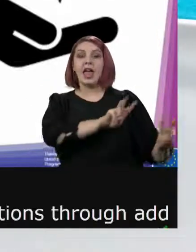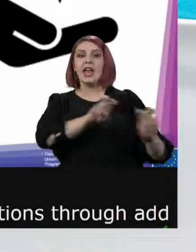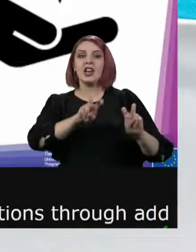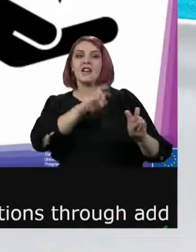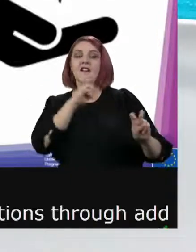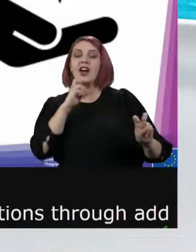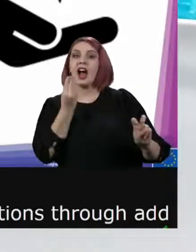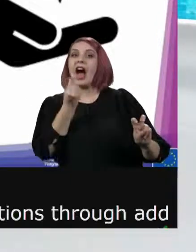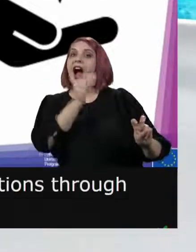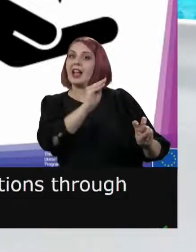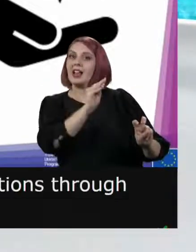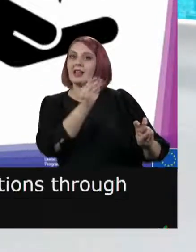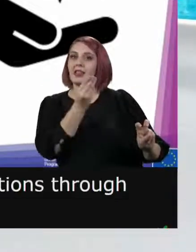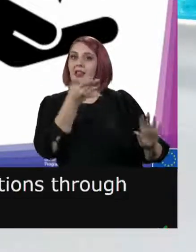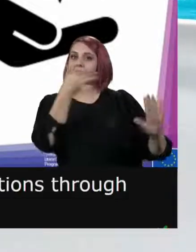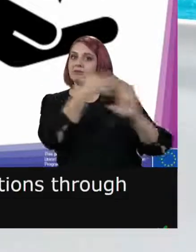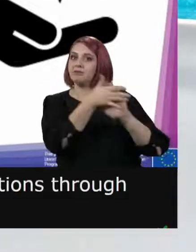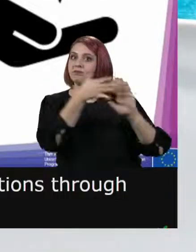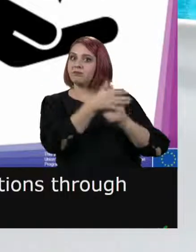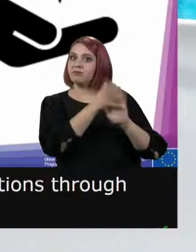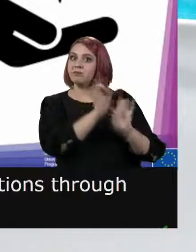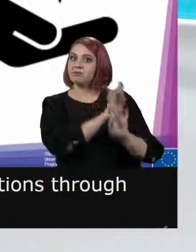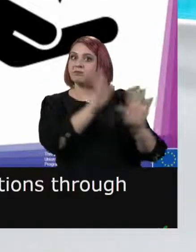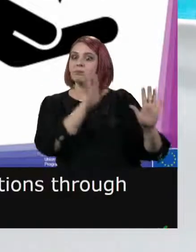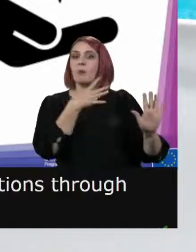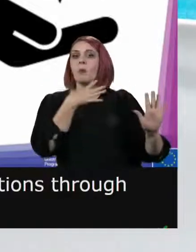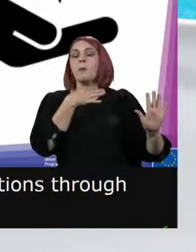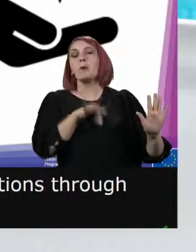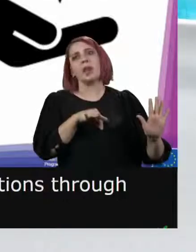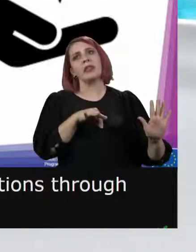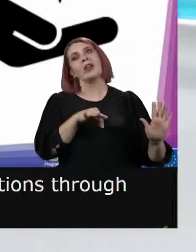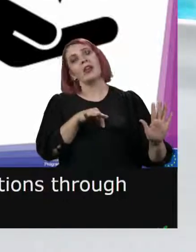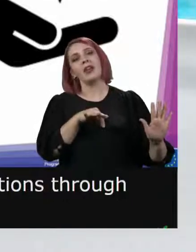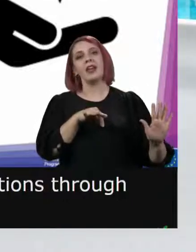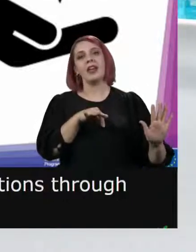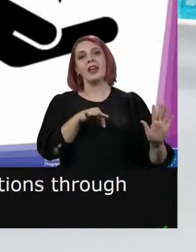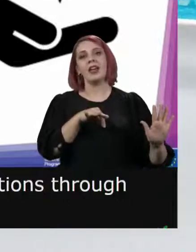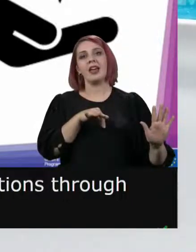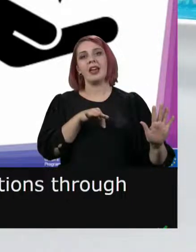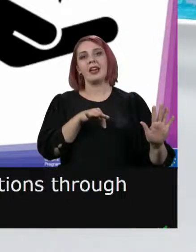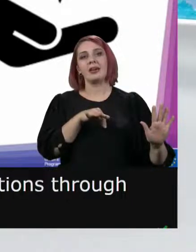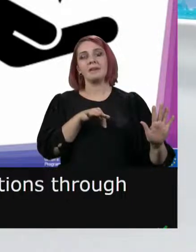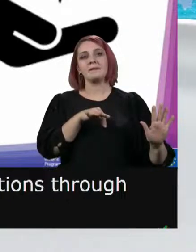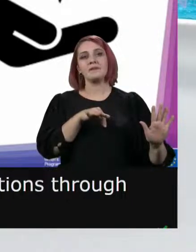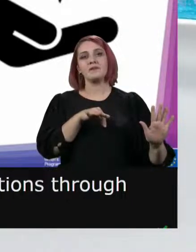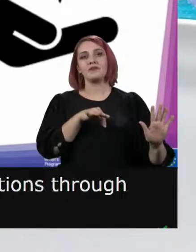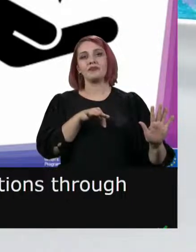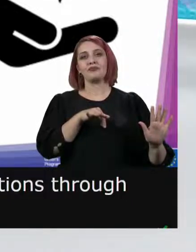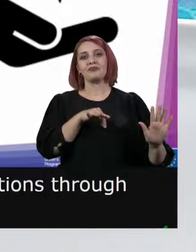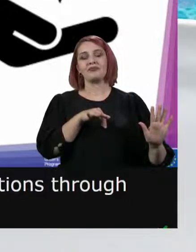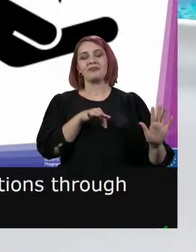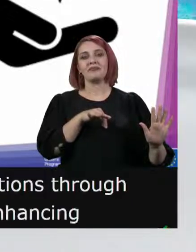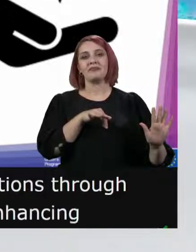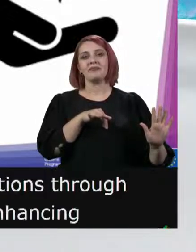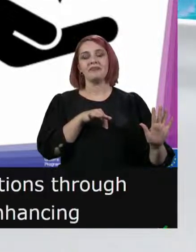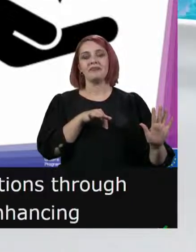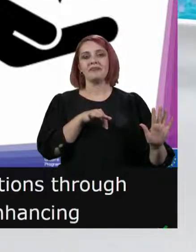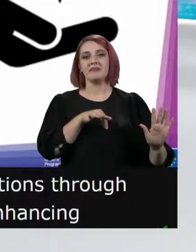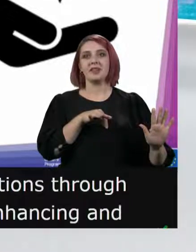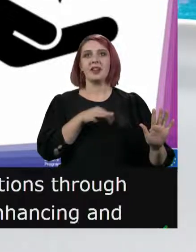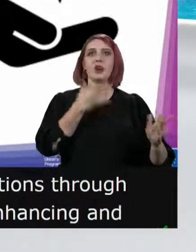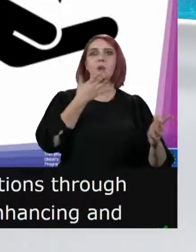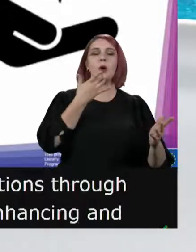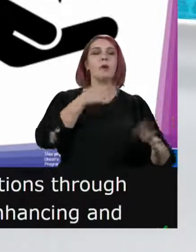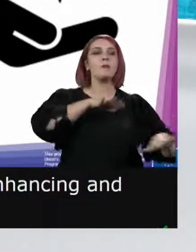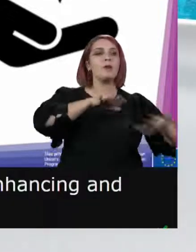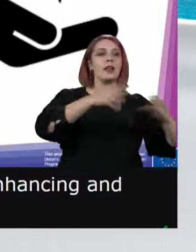could detract from the focus of enhancing and increasing mobility for those with